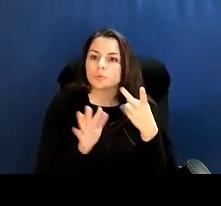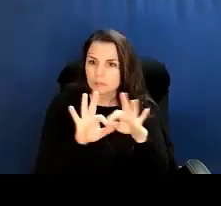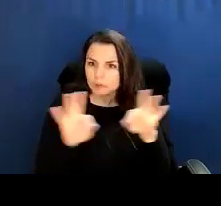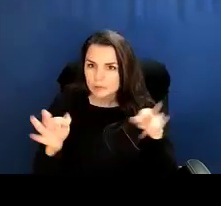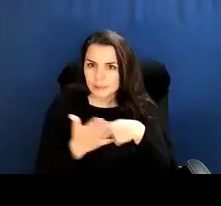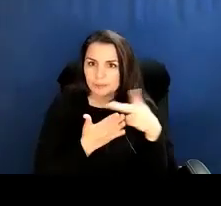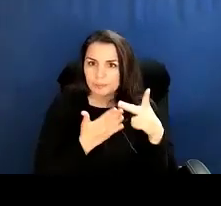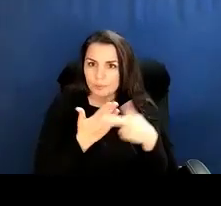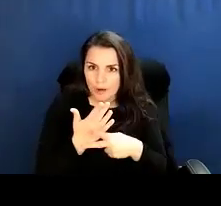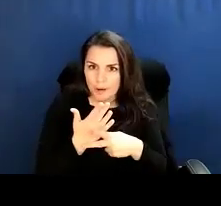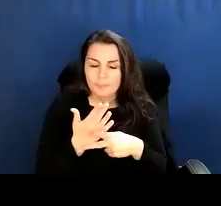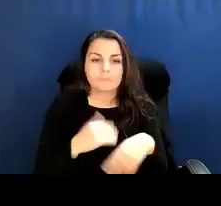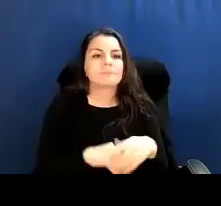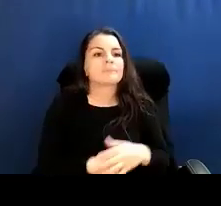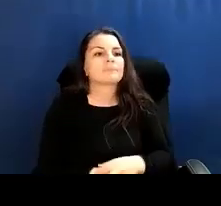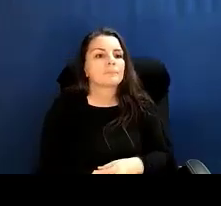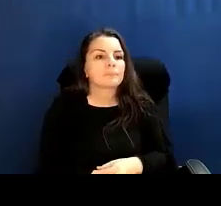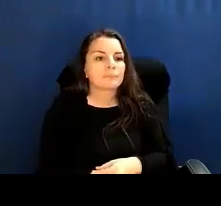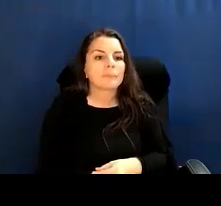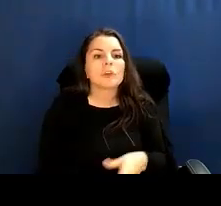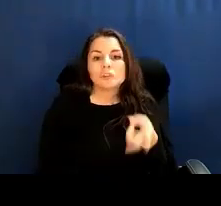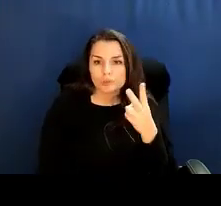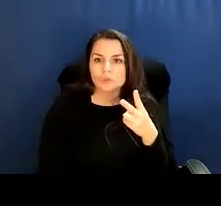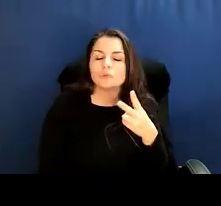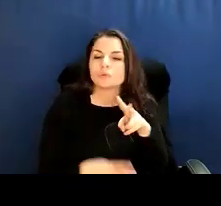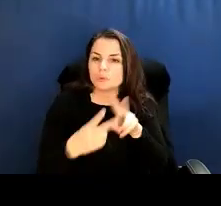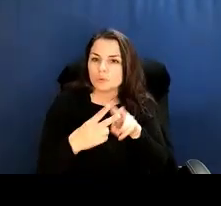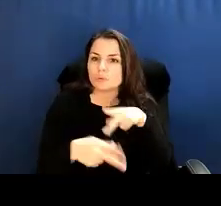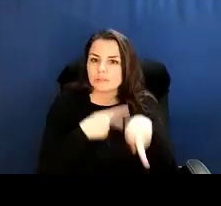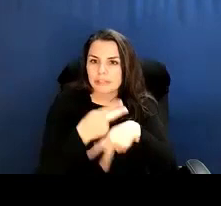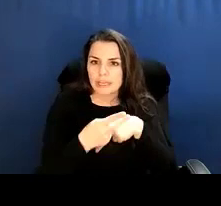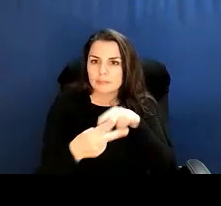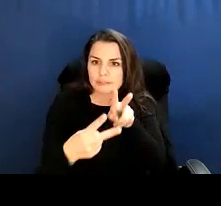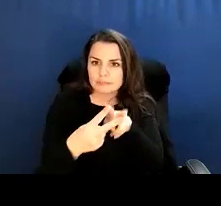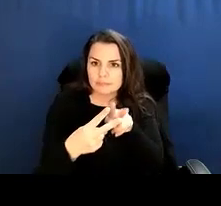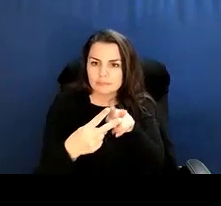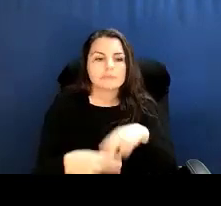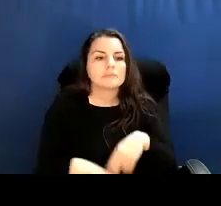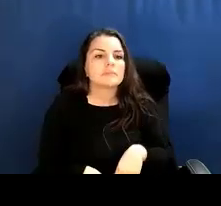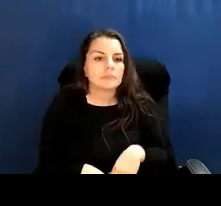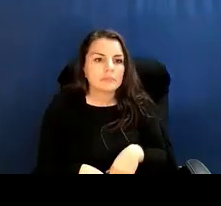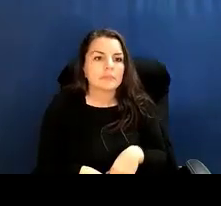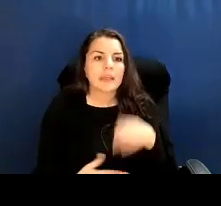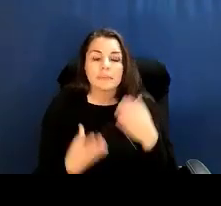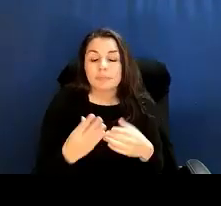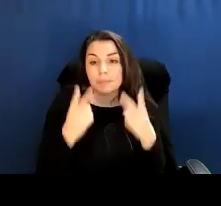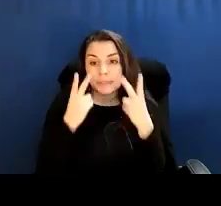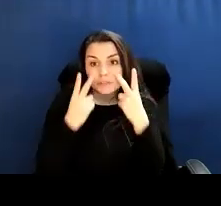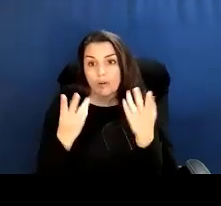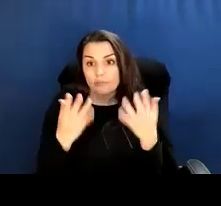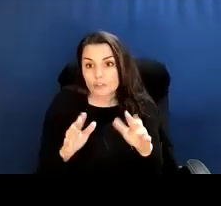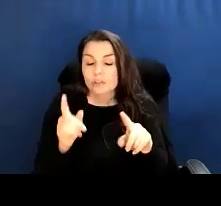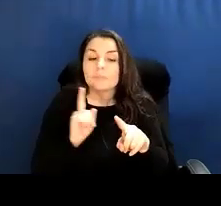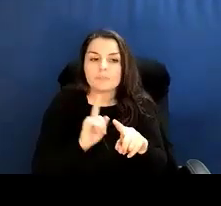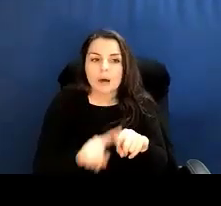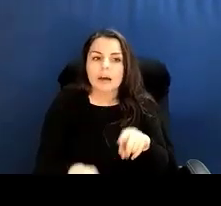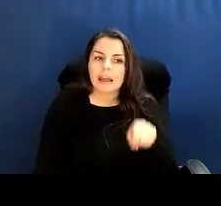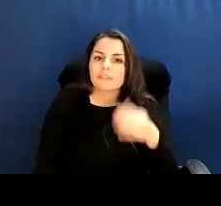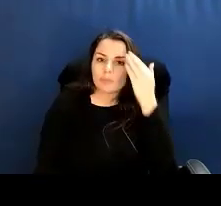programs. There are two types of these that you need to pay attention to, and you may have come across this already. And that is,